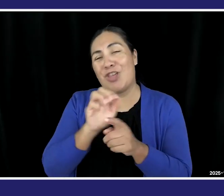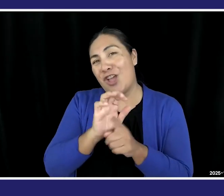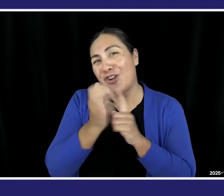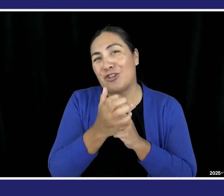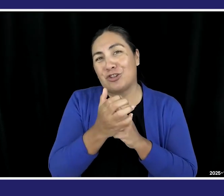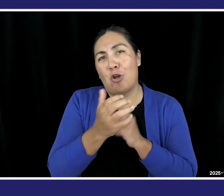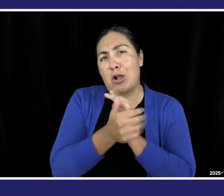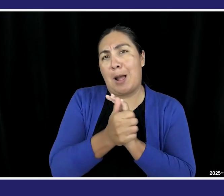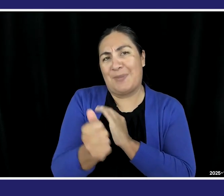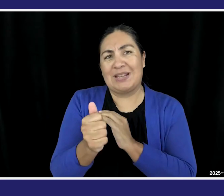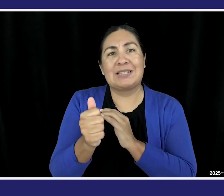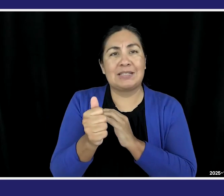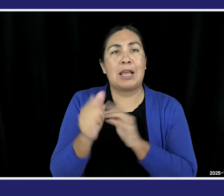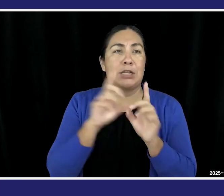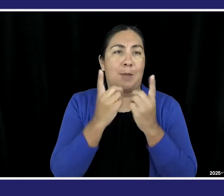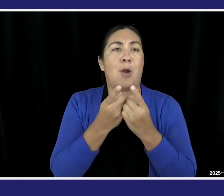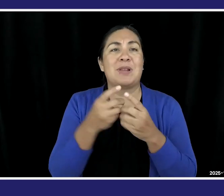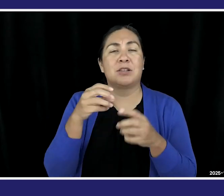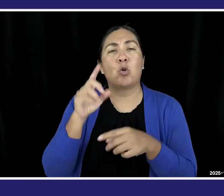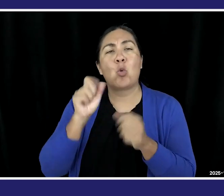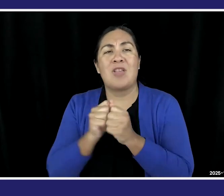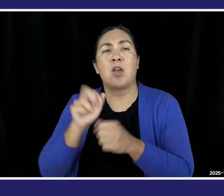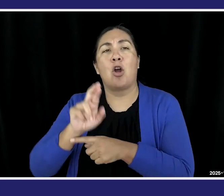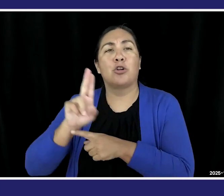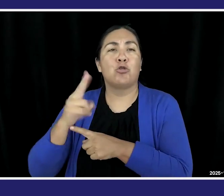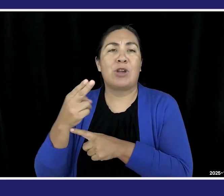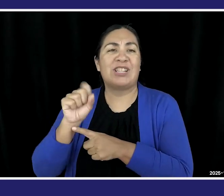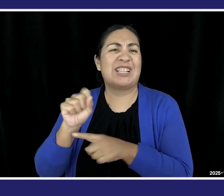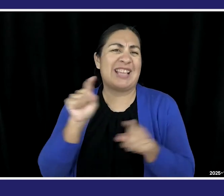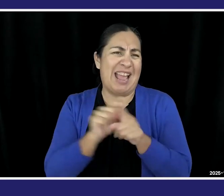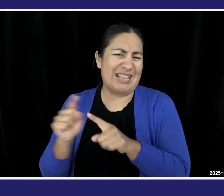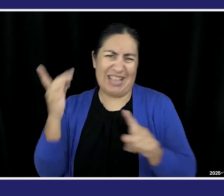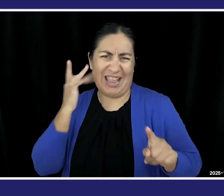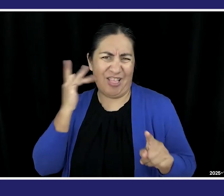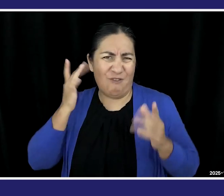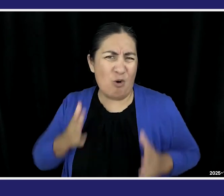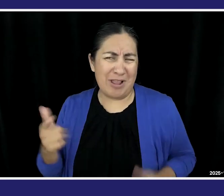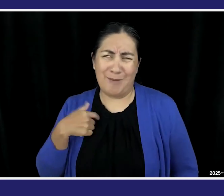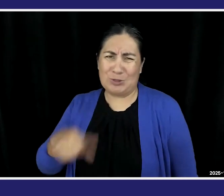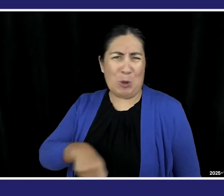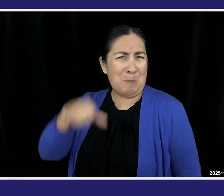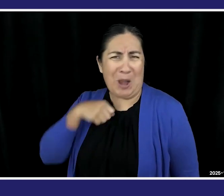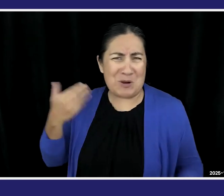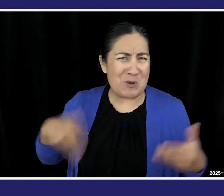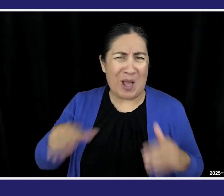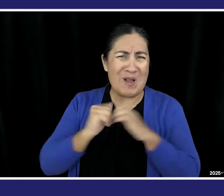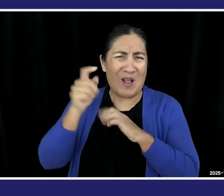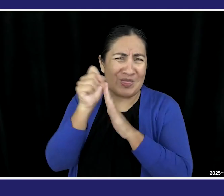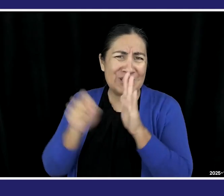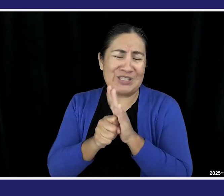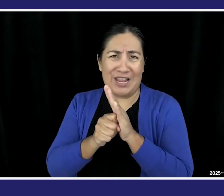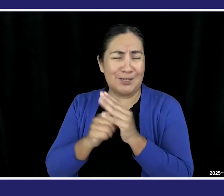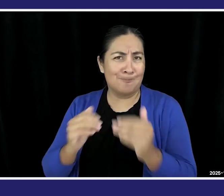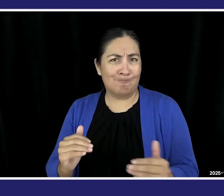Riverside University Health System Behavioral Health. And as a Californian, I'm so proud of the way that the state is stepping up in the midst of